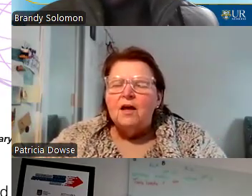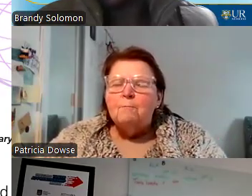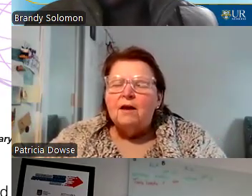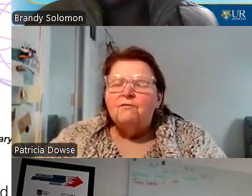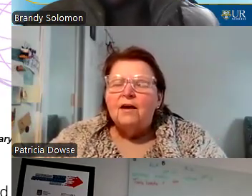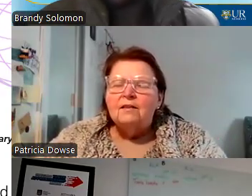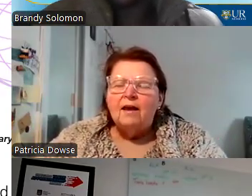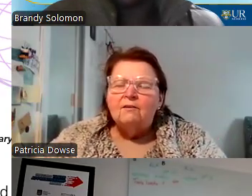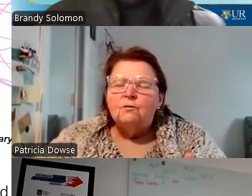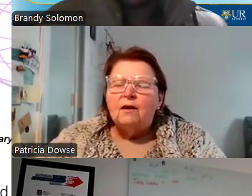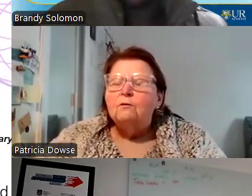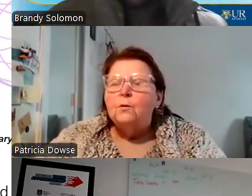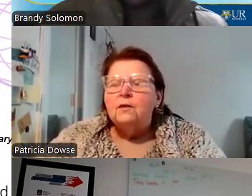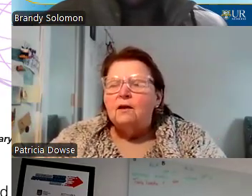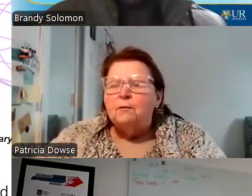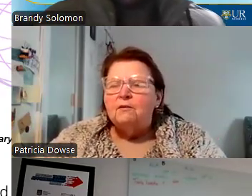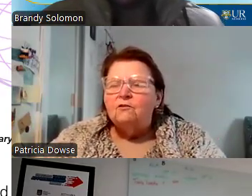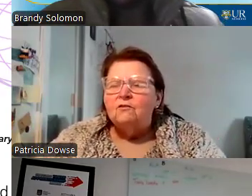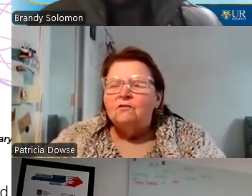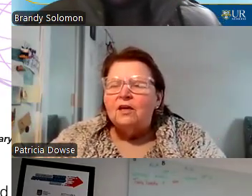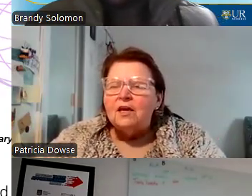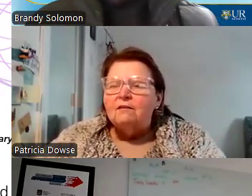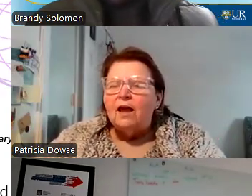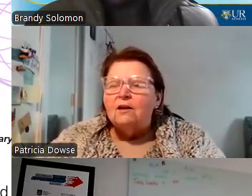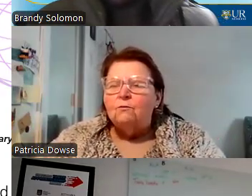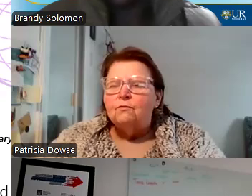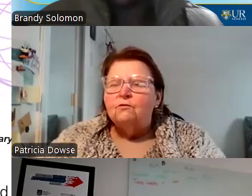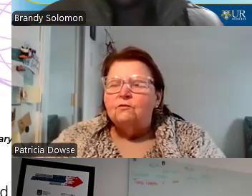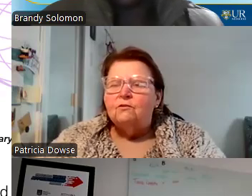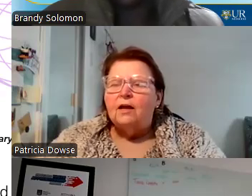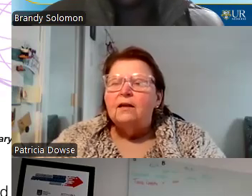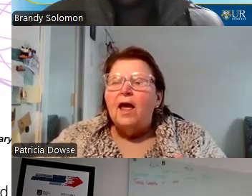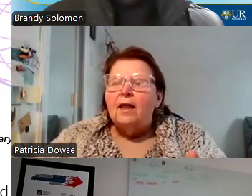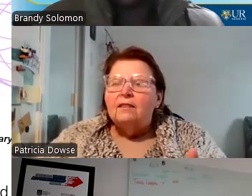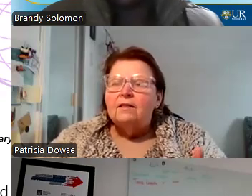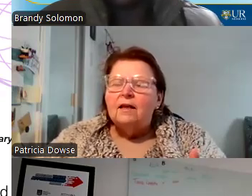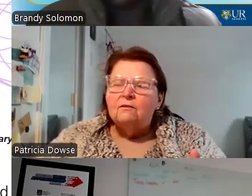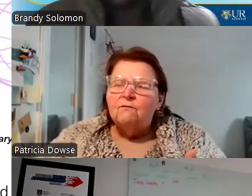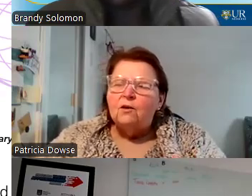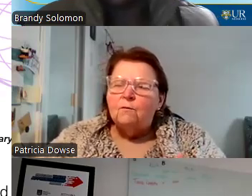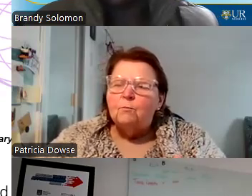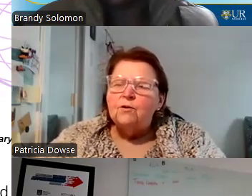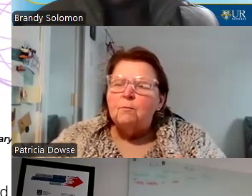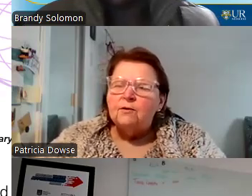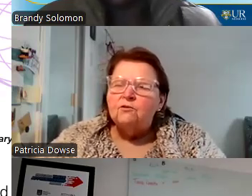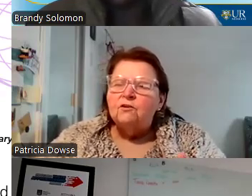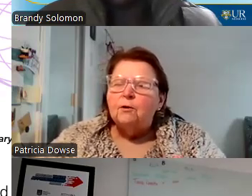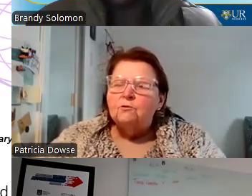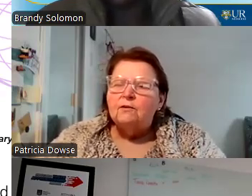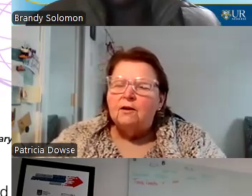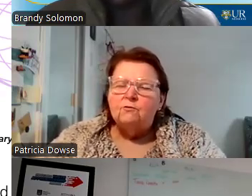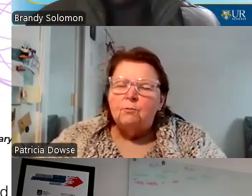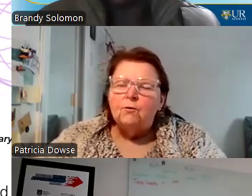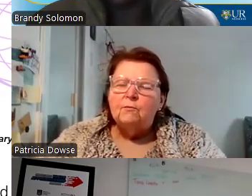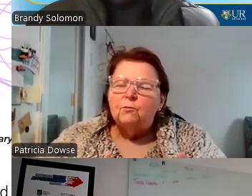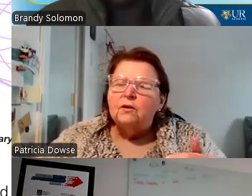connections. Modifying the tasks without lowering the expectations is the key to any universal design. And I think that's the value of a pre-apprenticeship, our